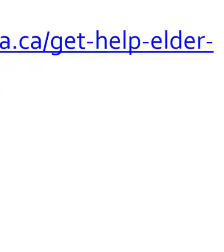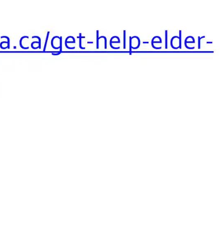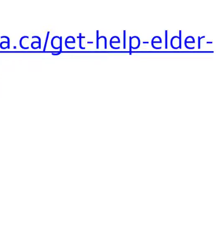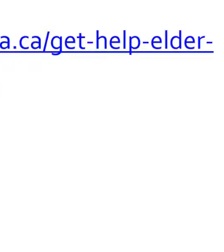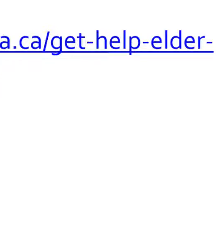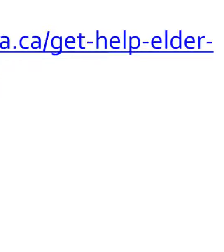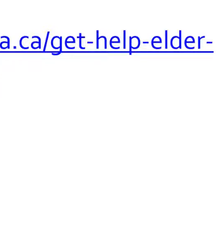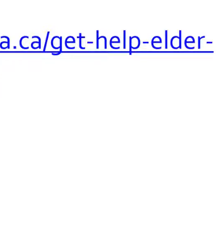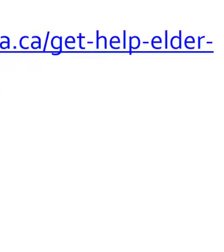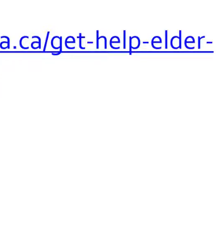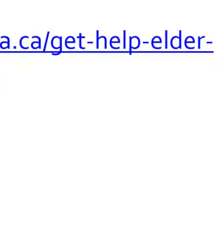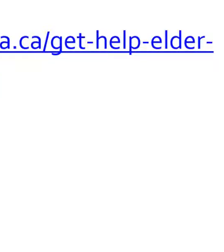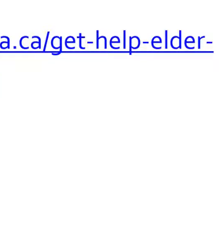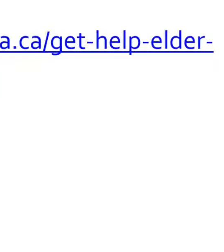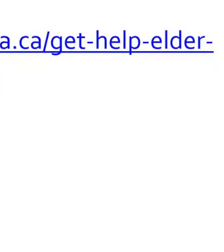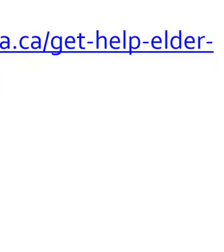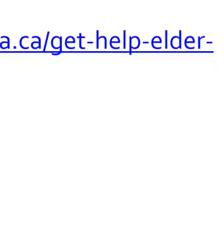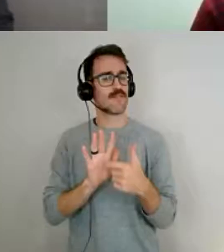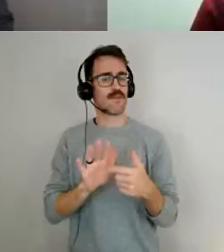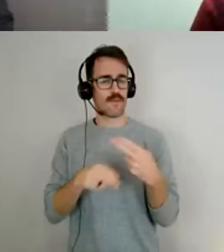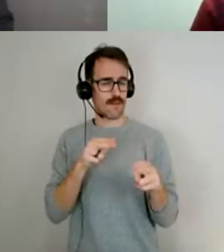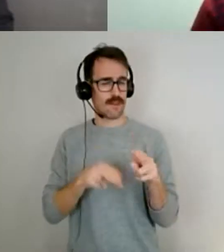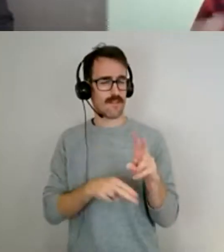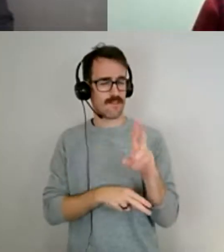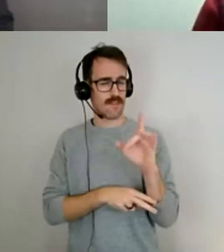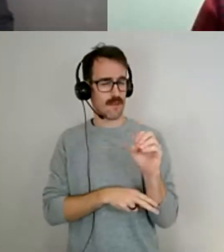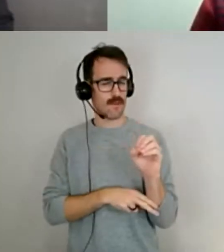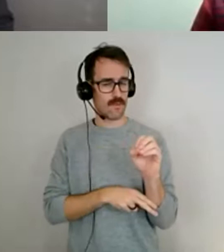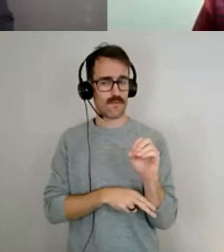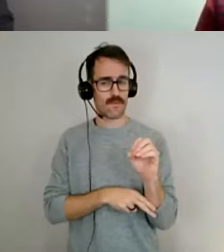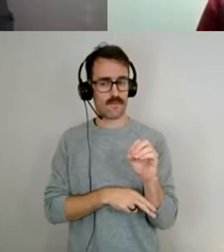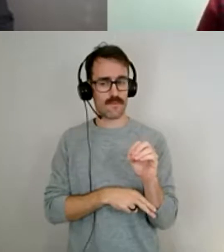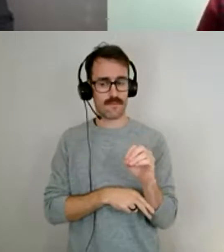I'm going to show you a video, and this is